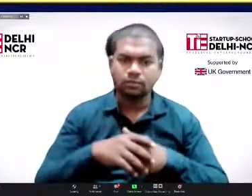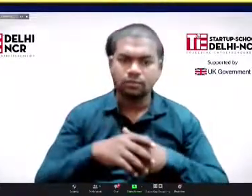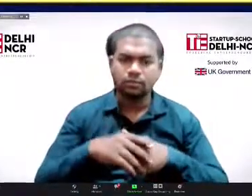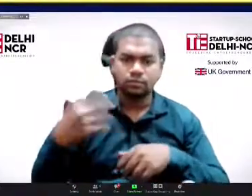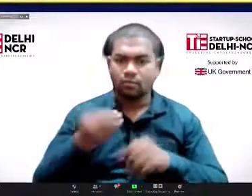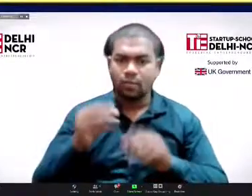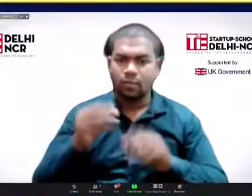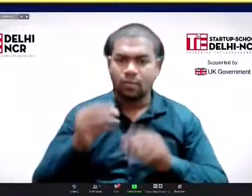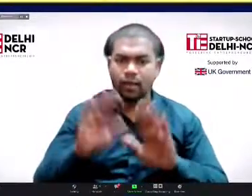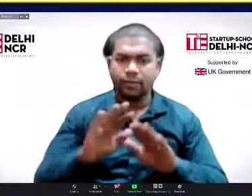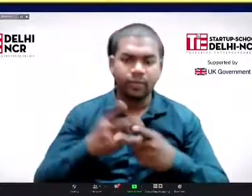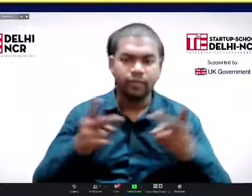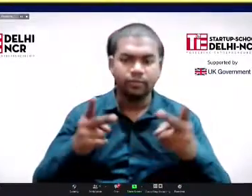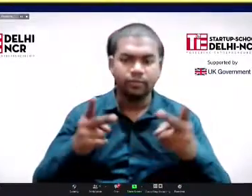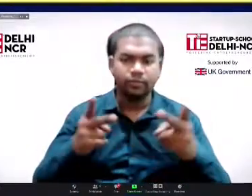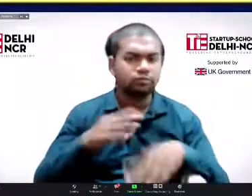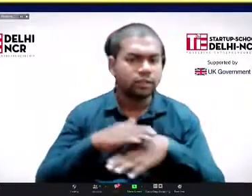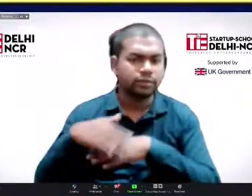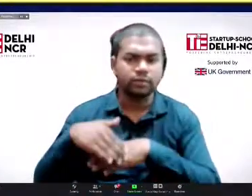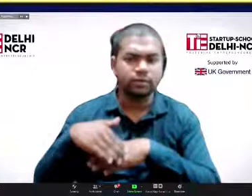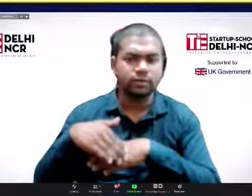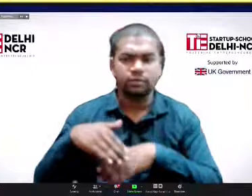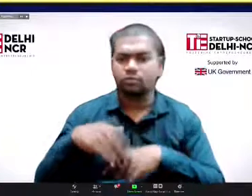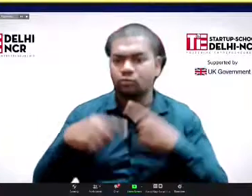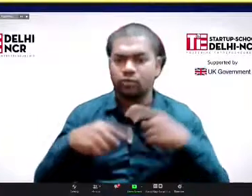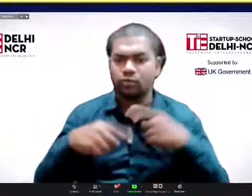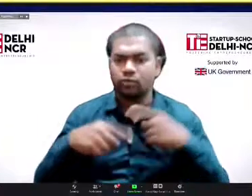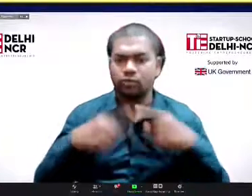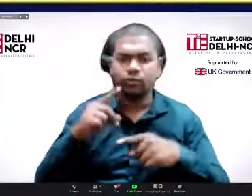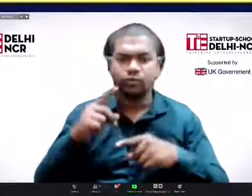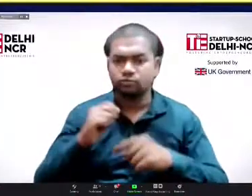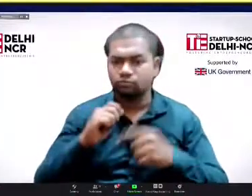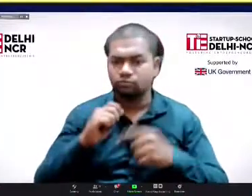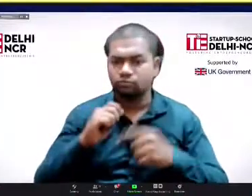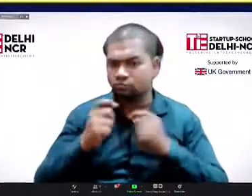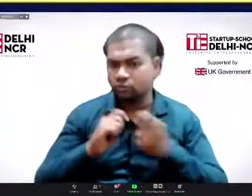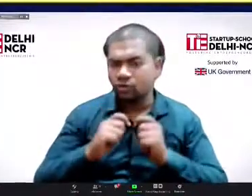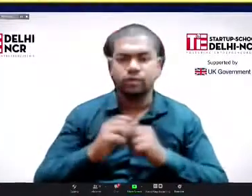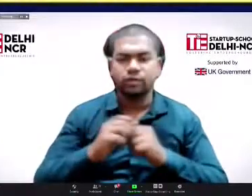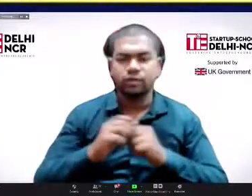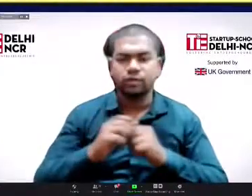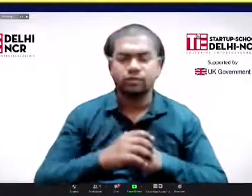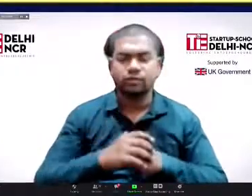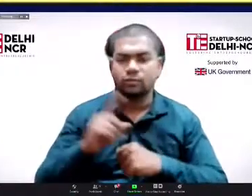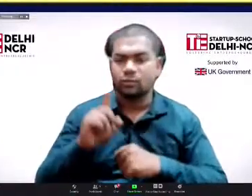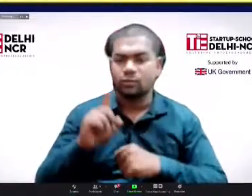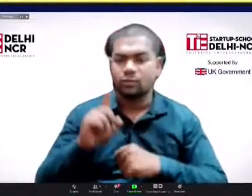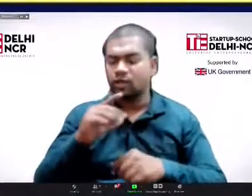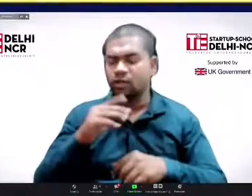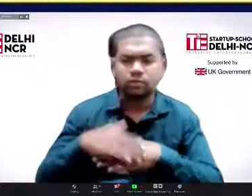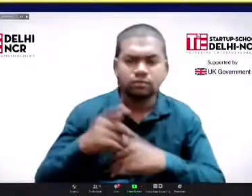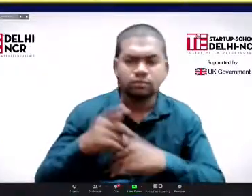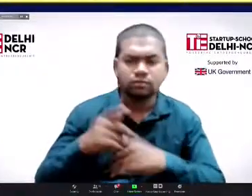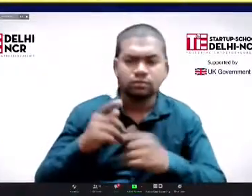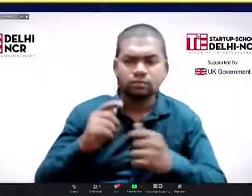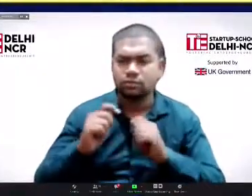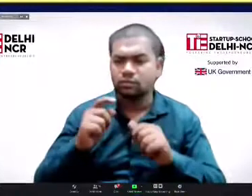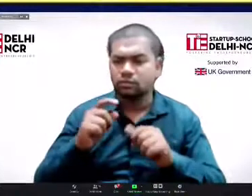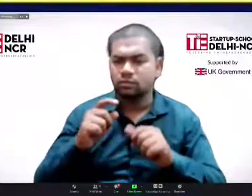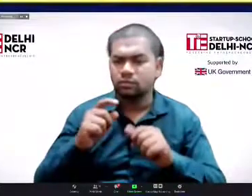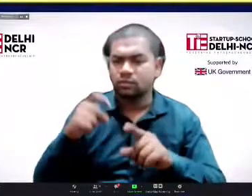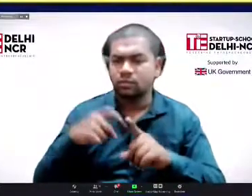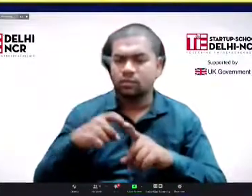also had different creative experiences rolled out for the journalists. So one of the experiences was we had this chocolatier, this guy